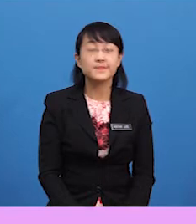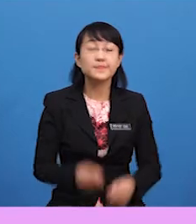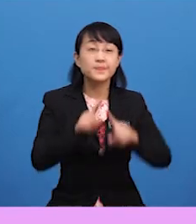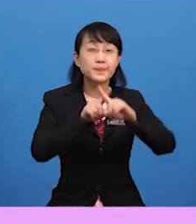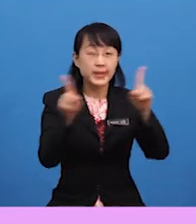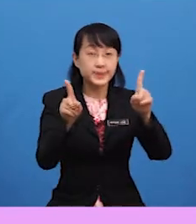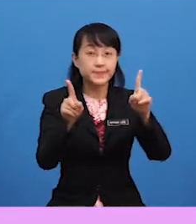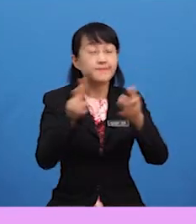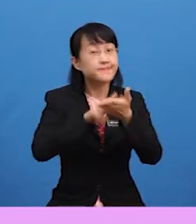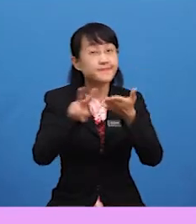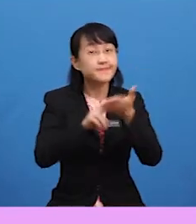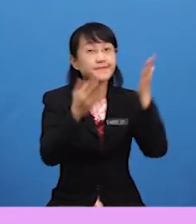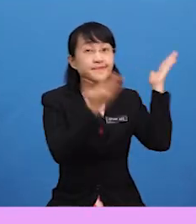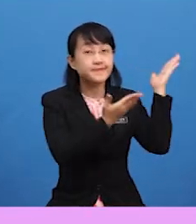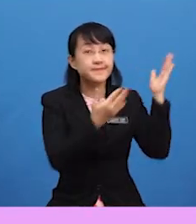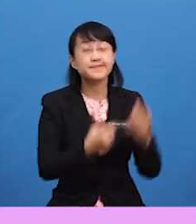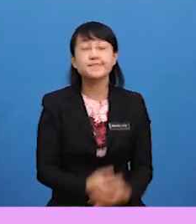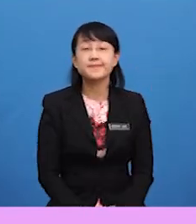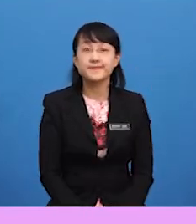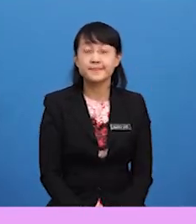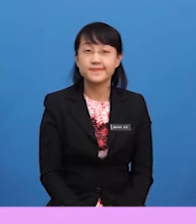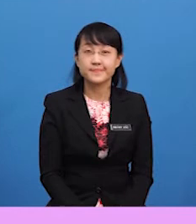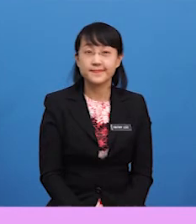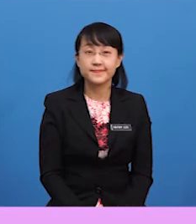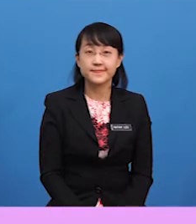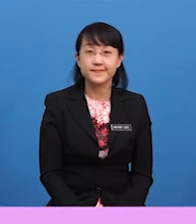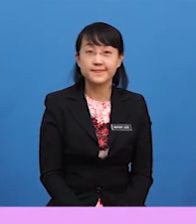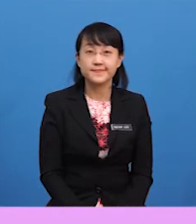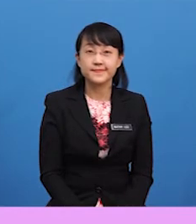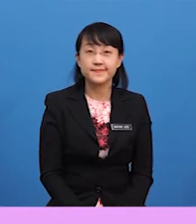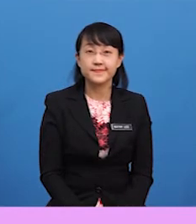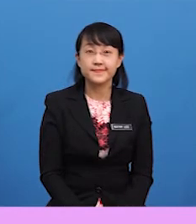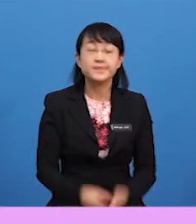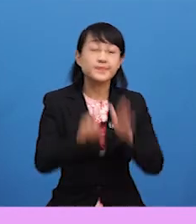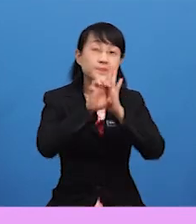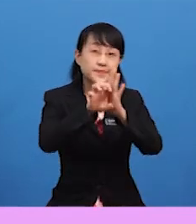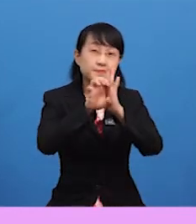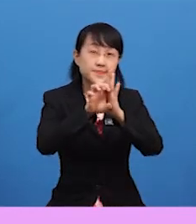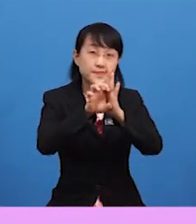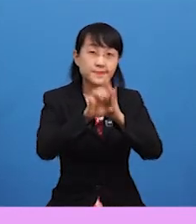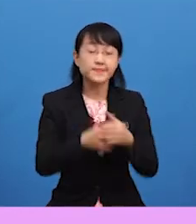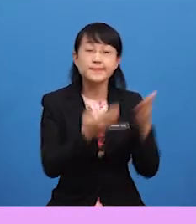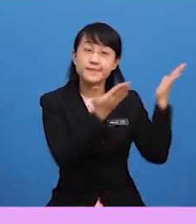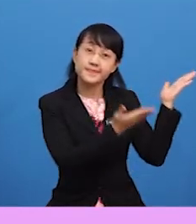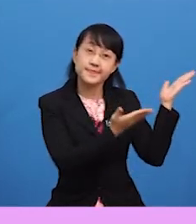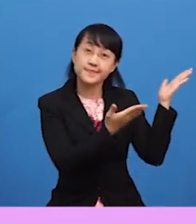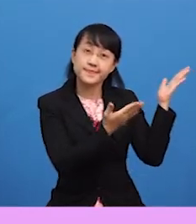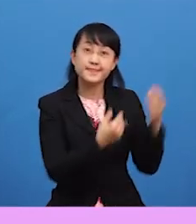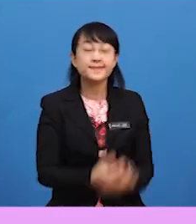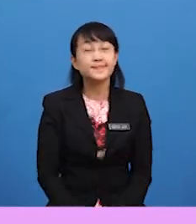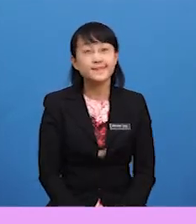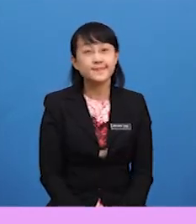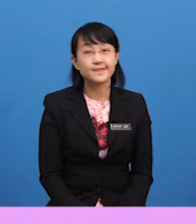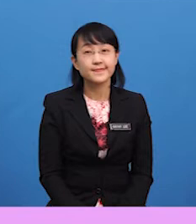But is used to disagree or debate. For example, English class